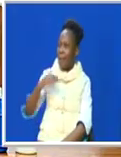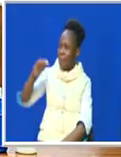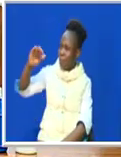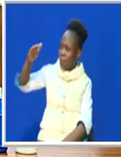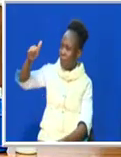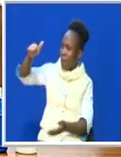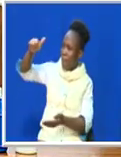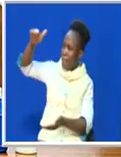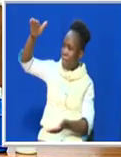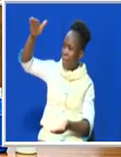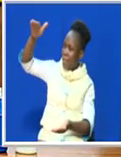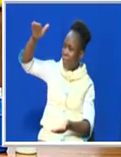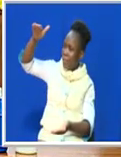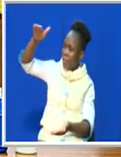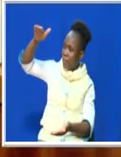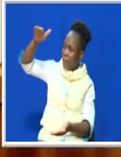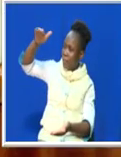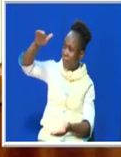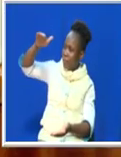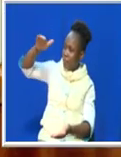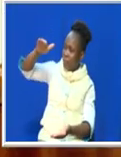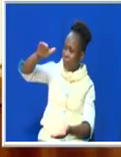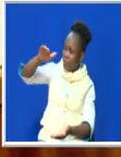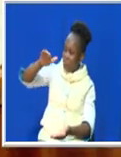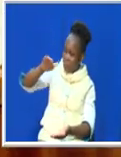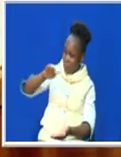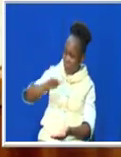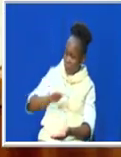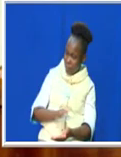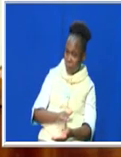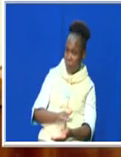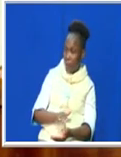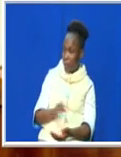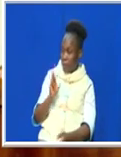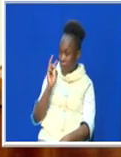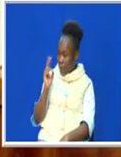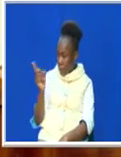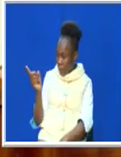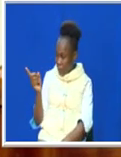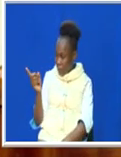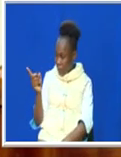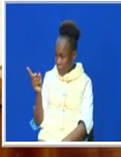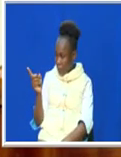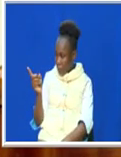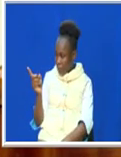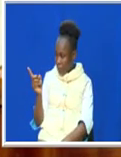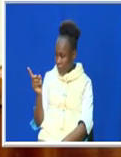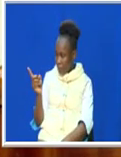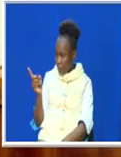bottles from the largest to the